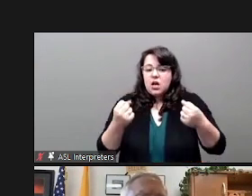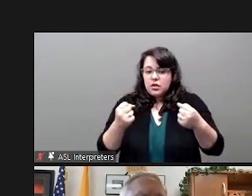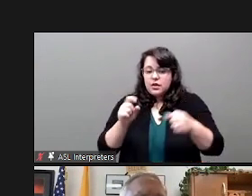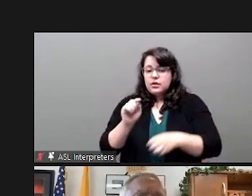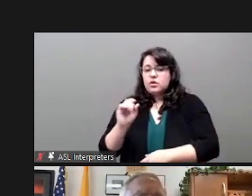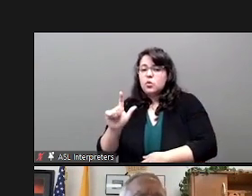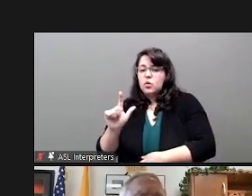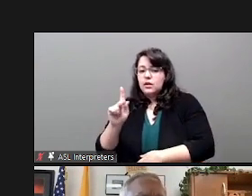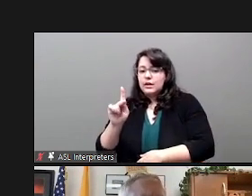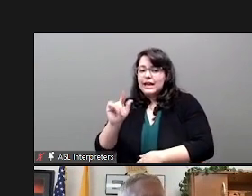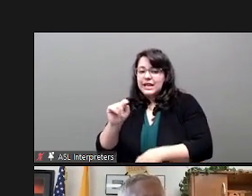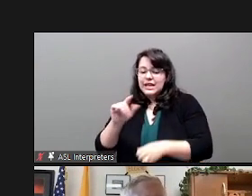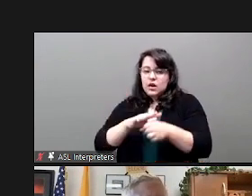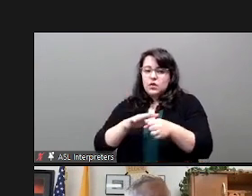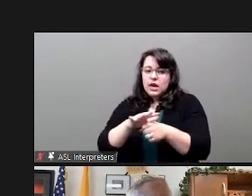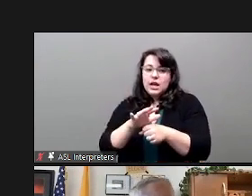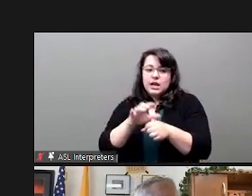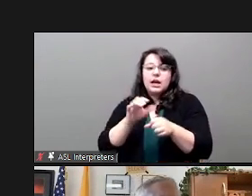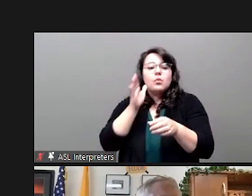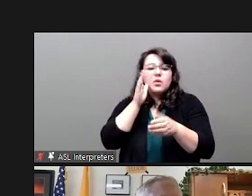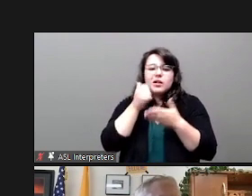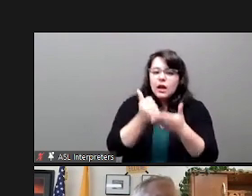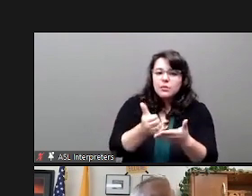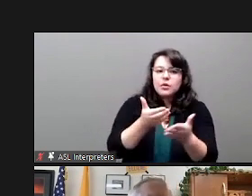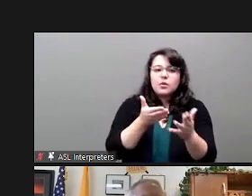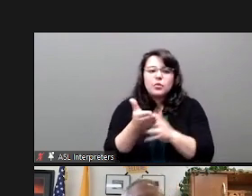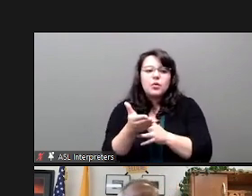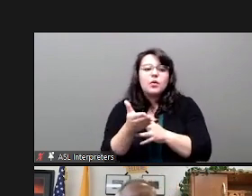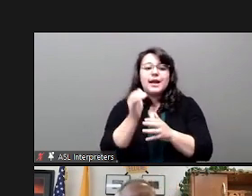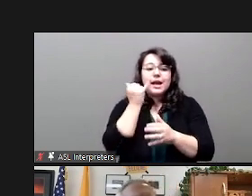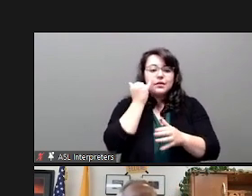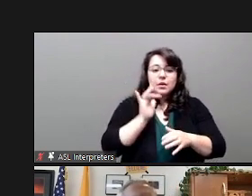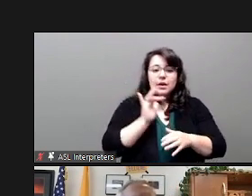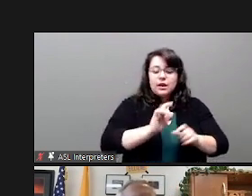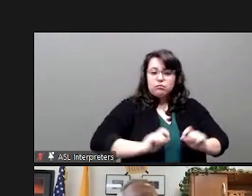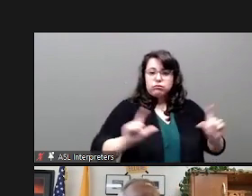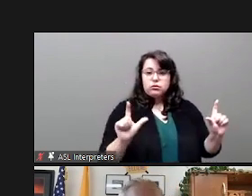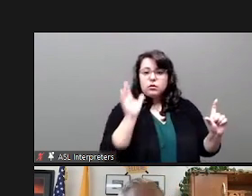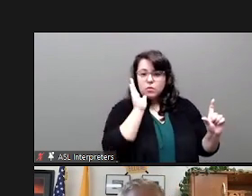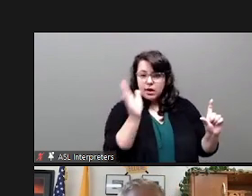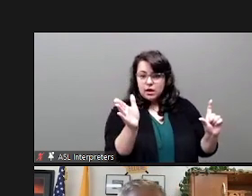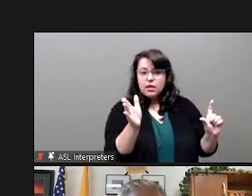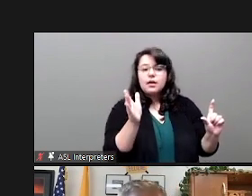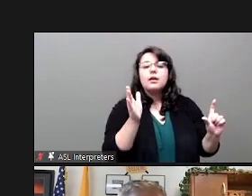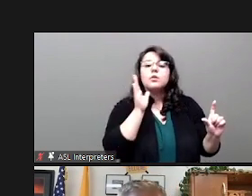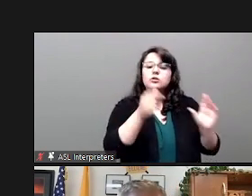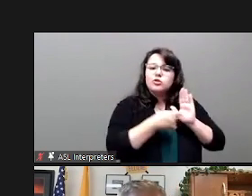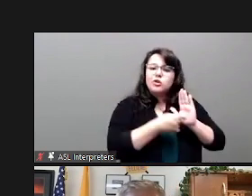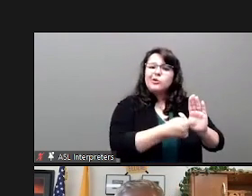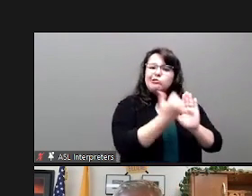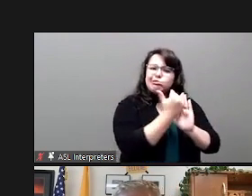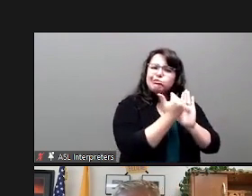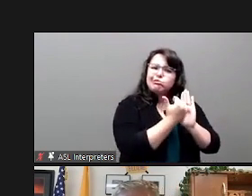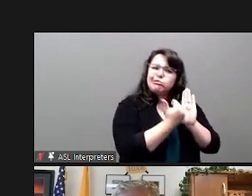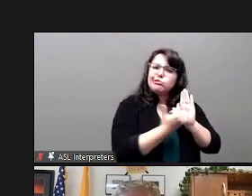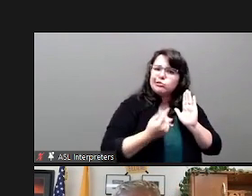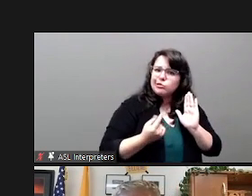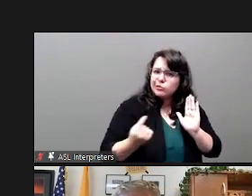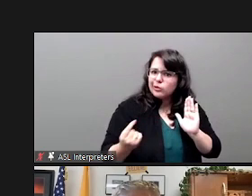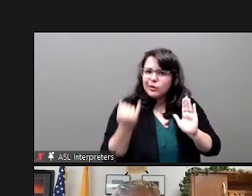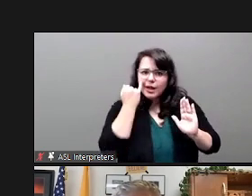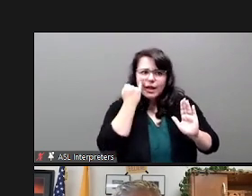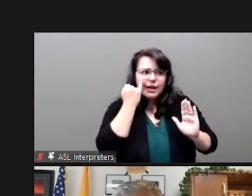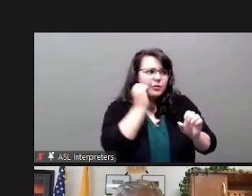it will go through, and if you click on it, it'll go through, things you can do at, whether you're in a workplace